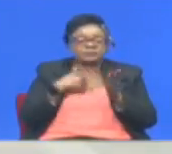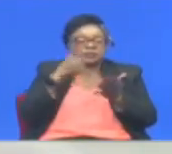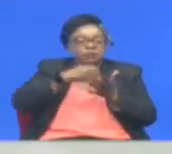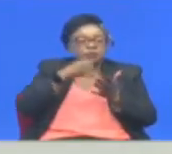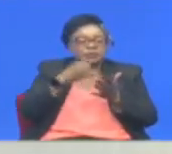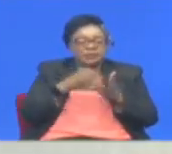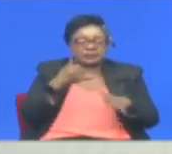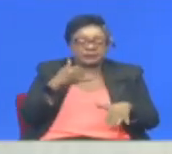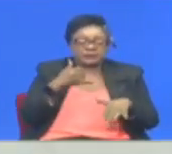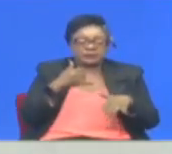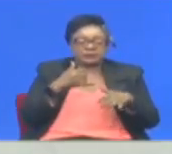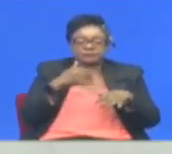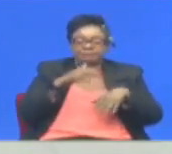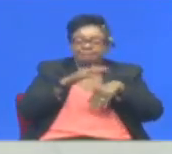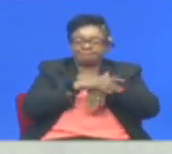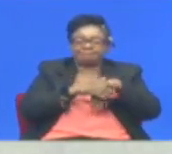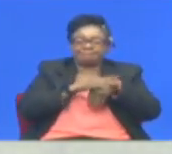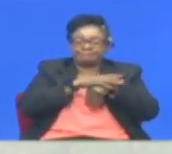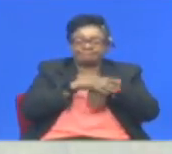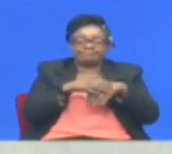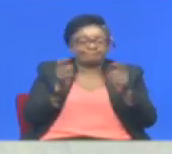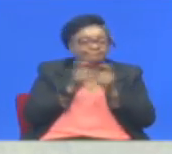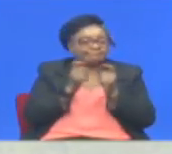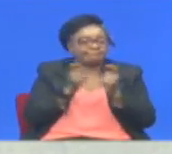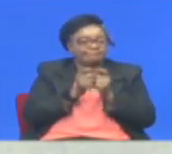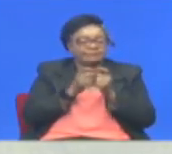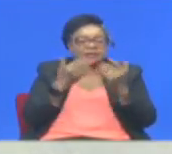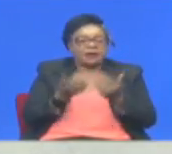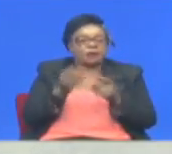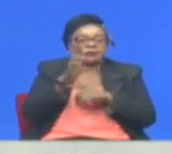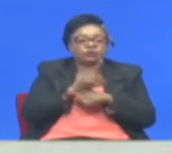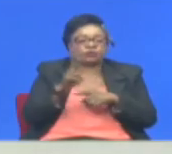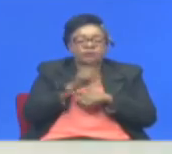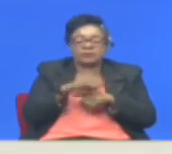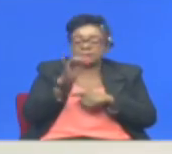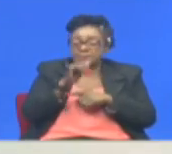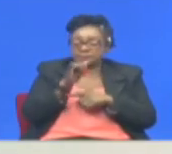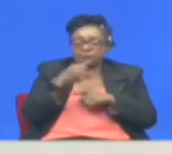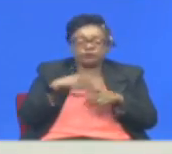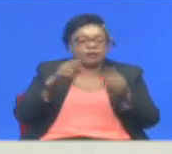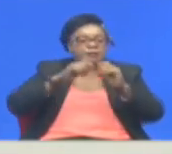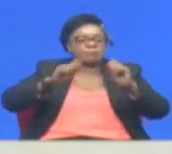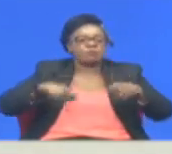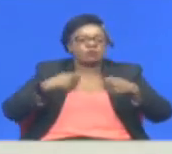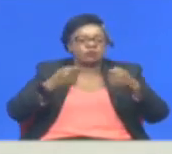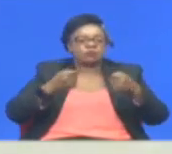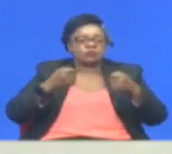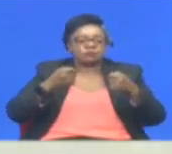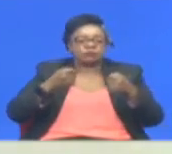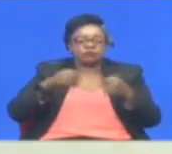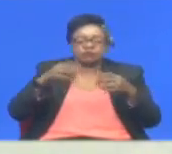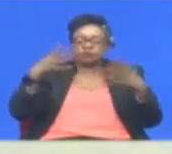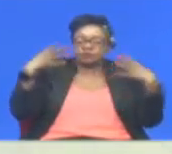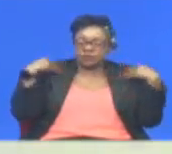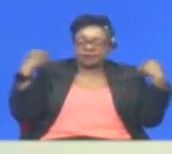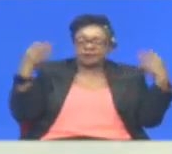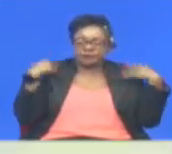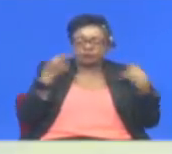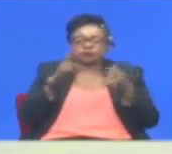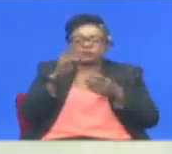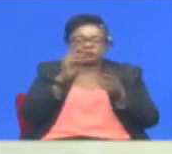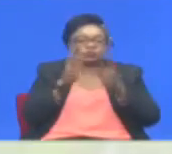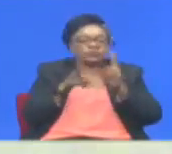in 2020, Sabrina is now using these luscious green lands of Limuru to train for the upcoming 2022